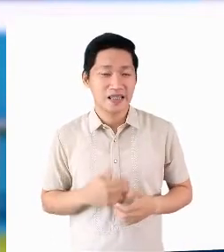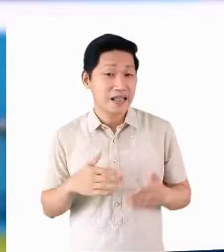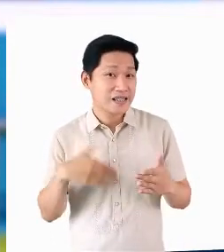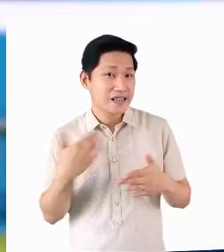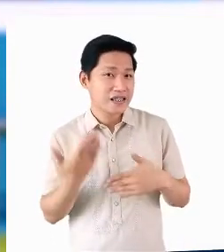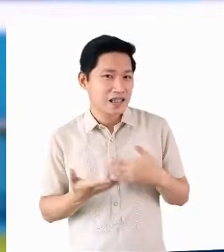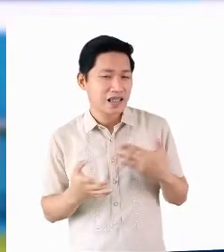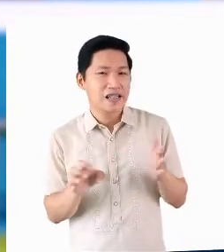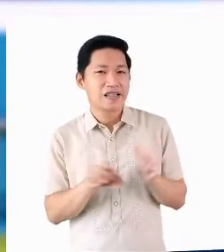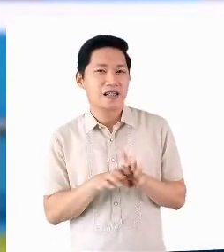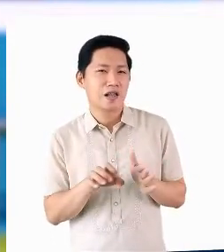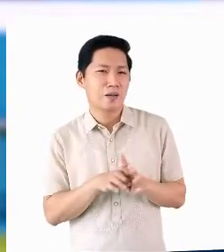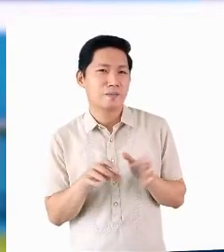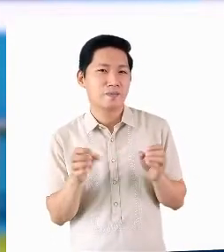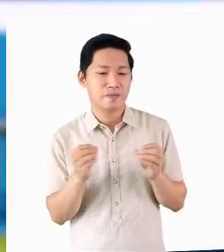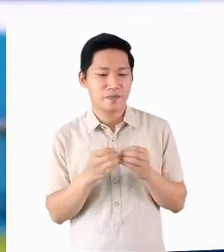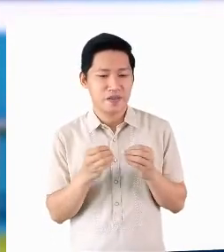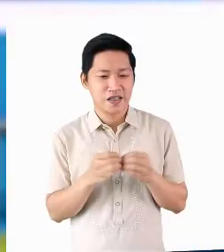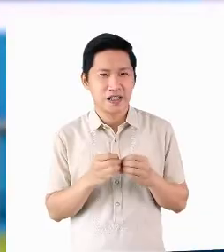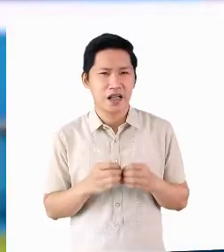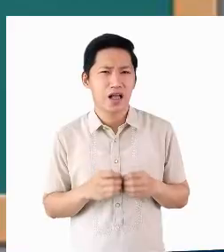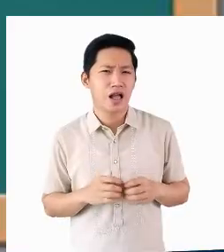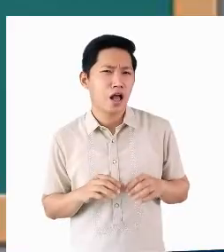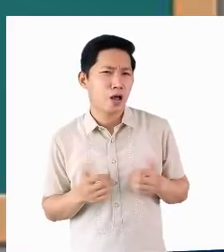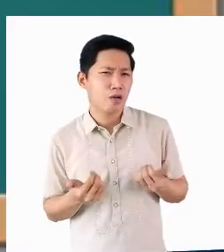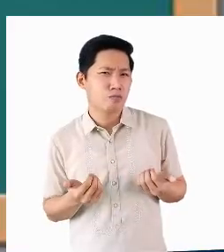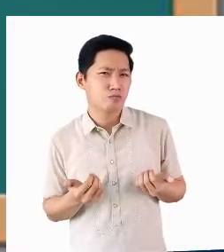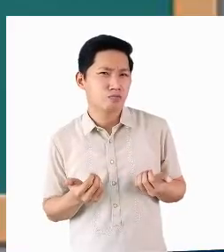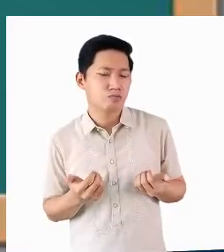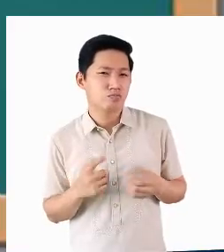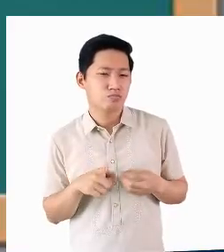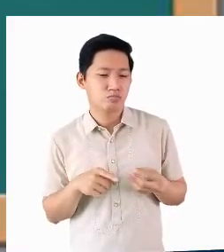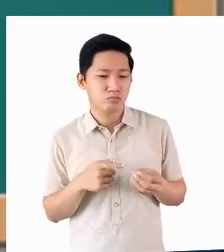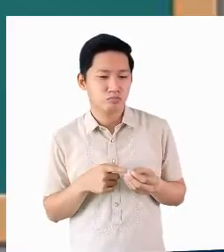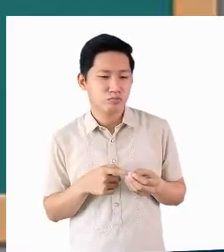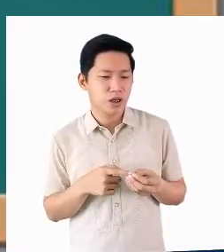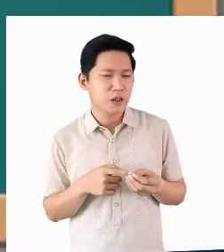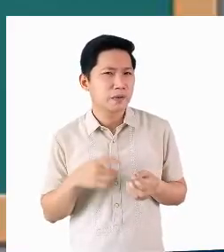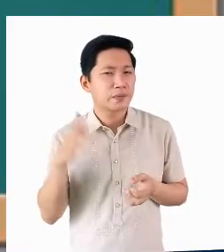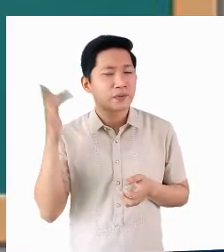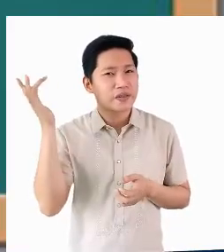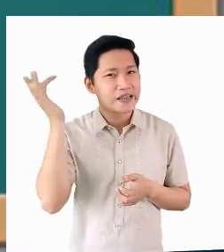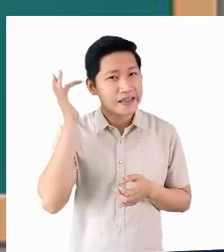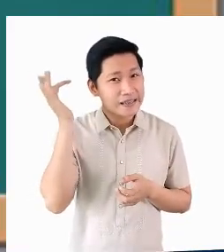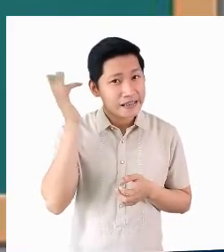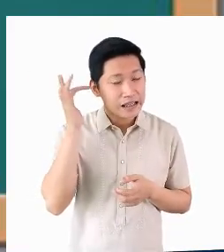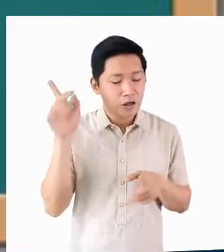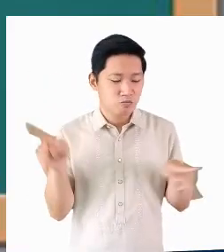another example. How about a loud party?